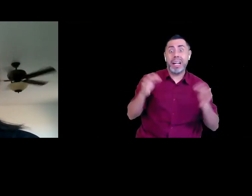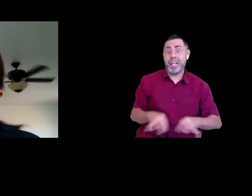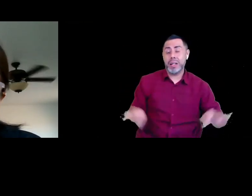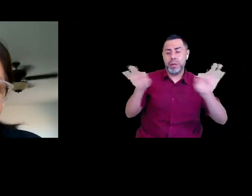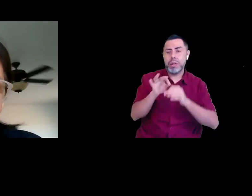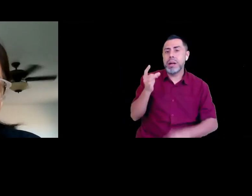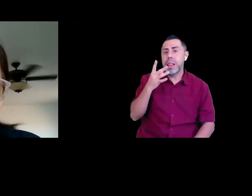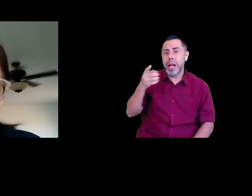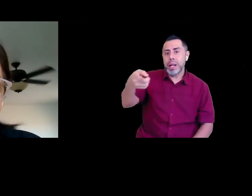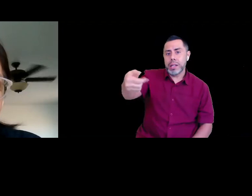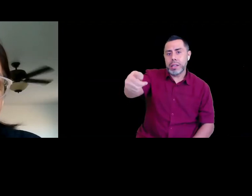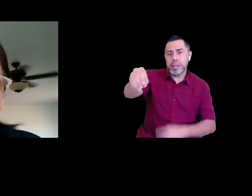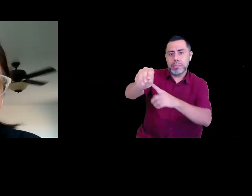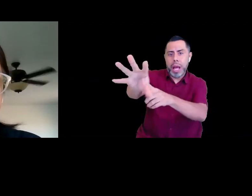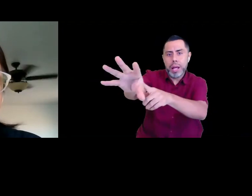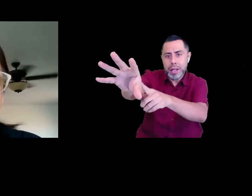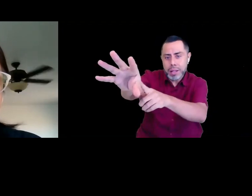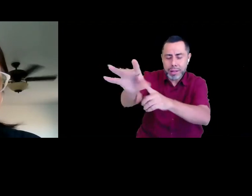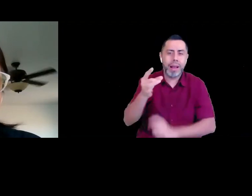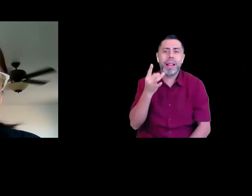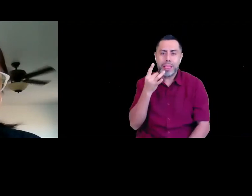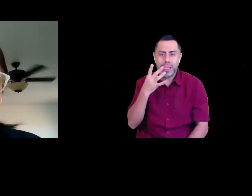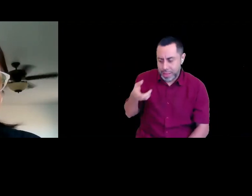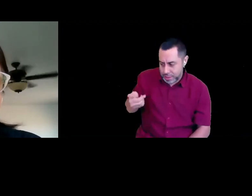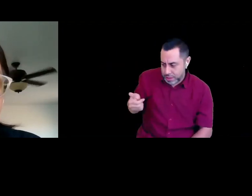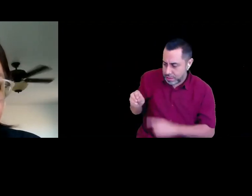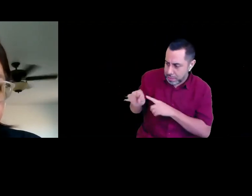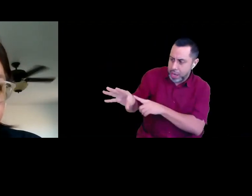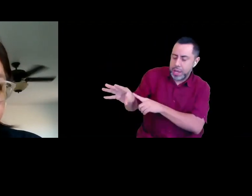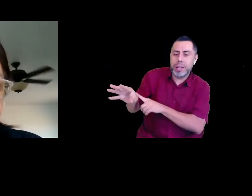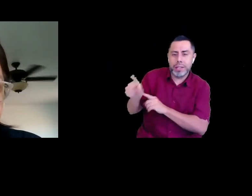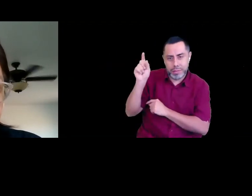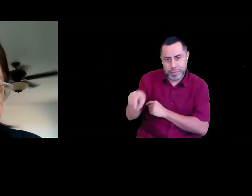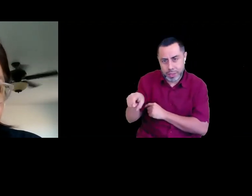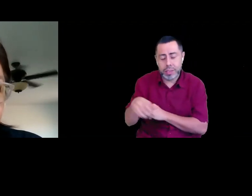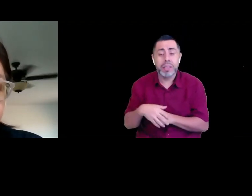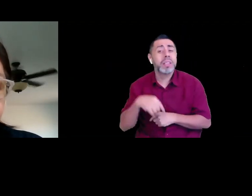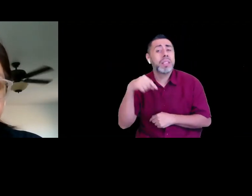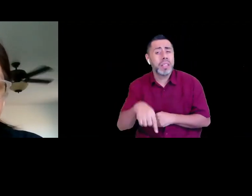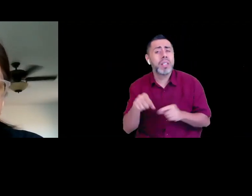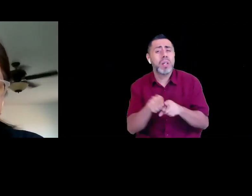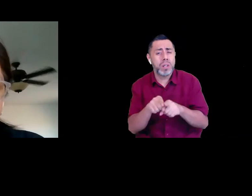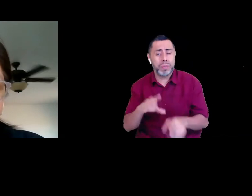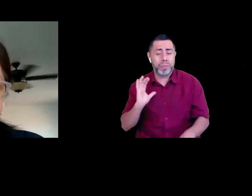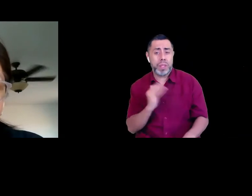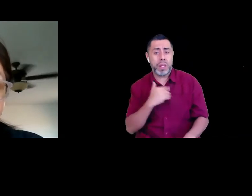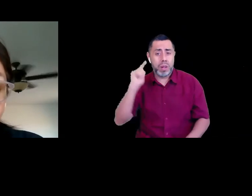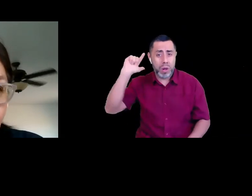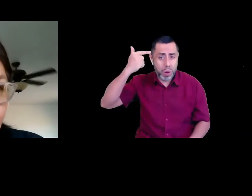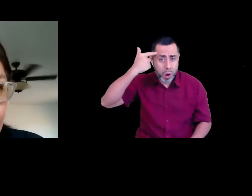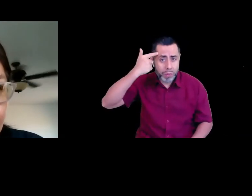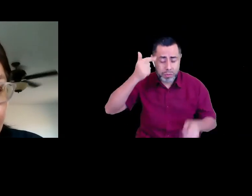you know, we also work with our local government, like our chapters.